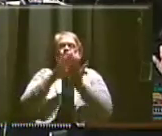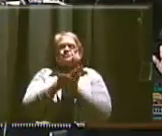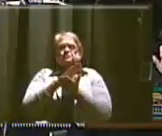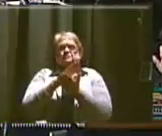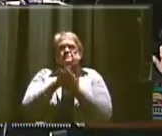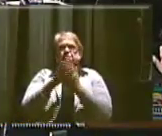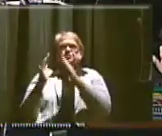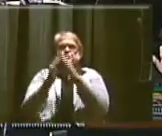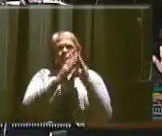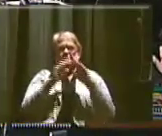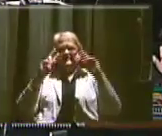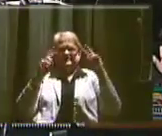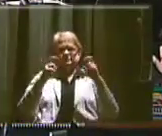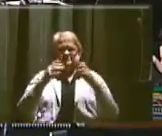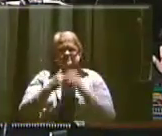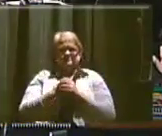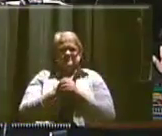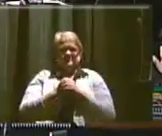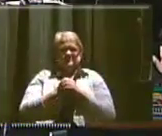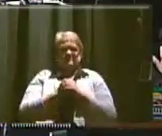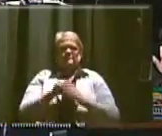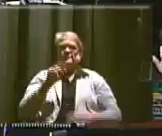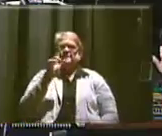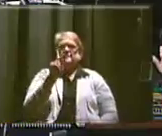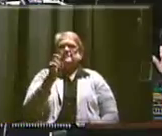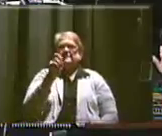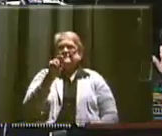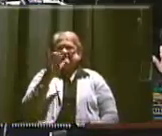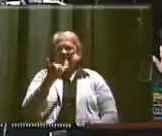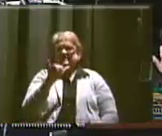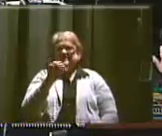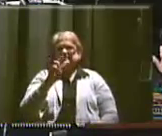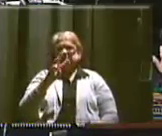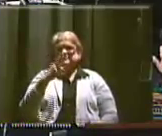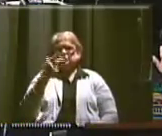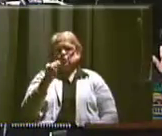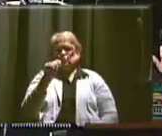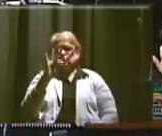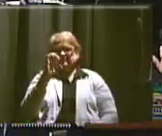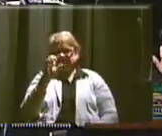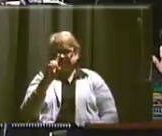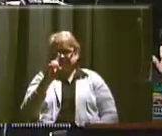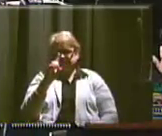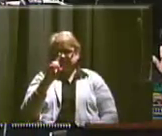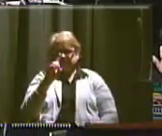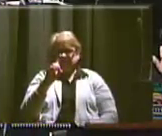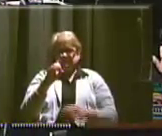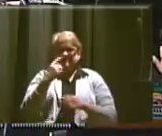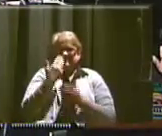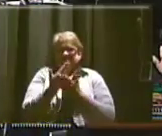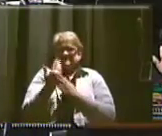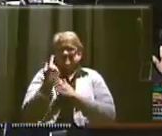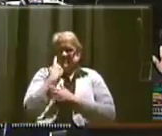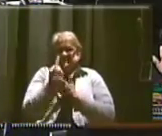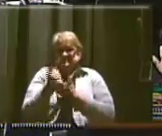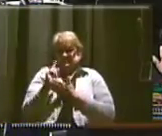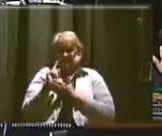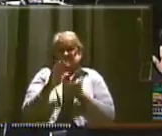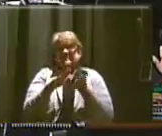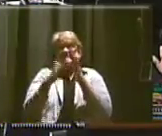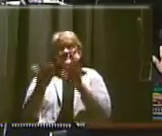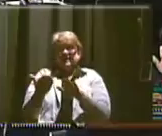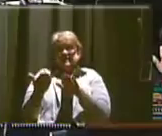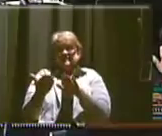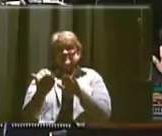here. Kenny Winfield died this past week. And most of you don't know that name, but it might ring a